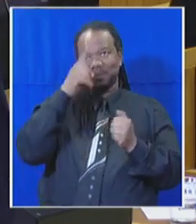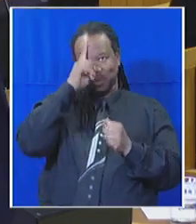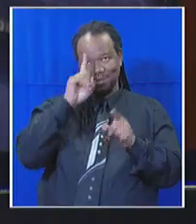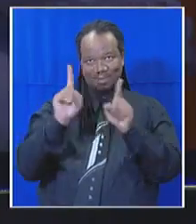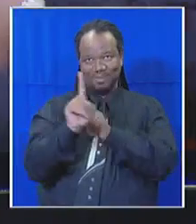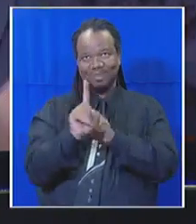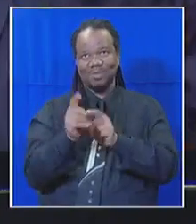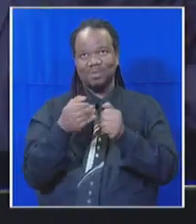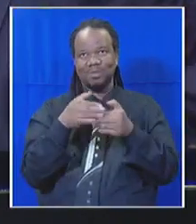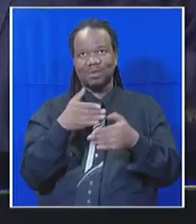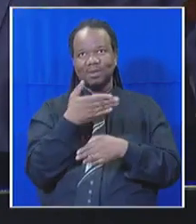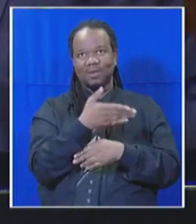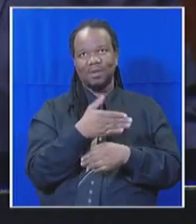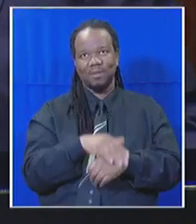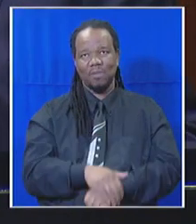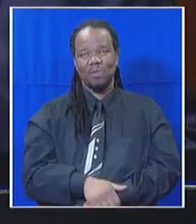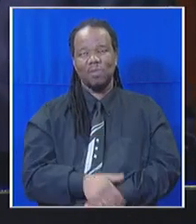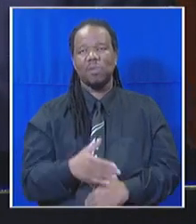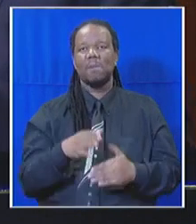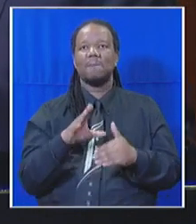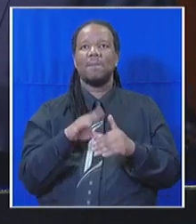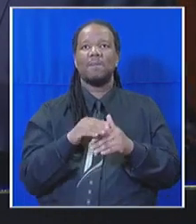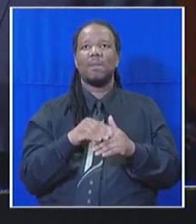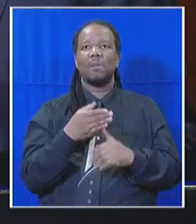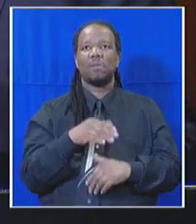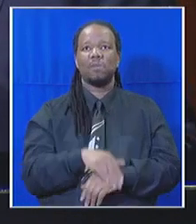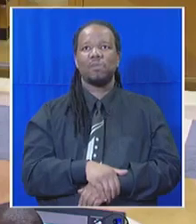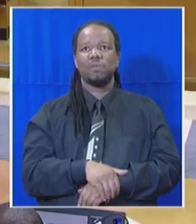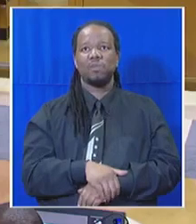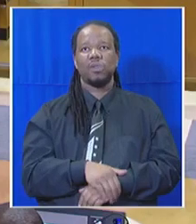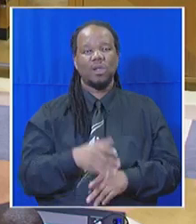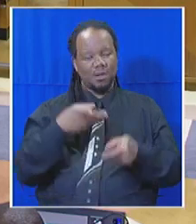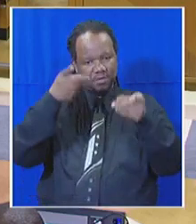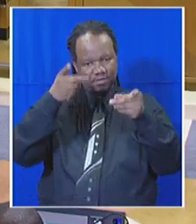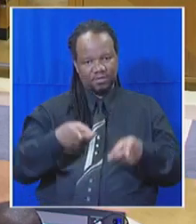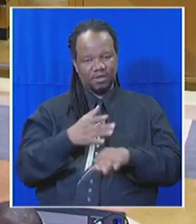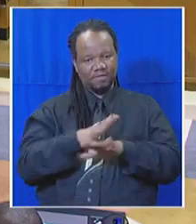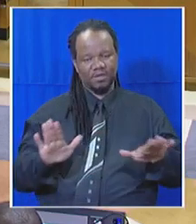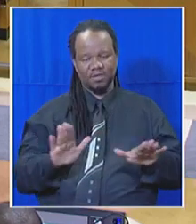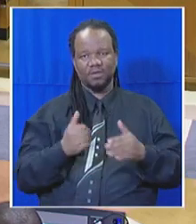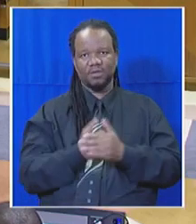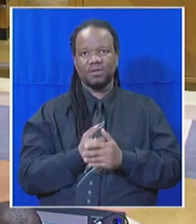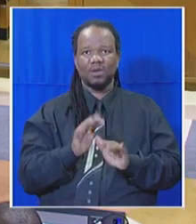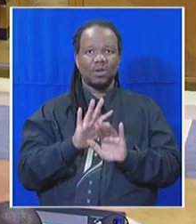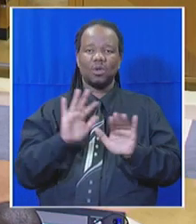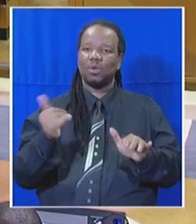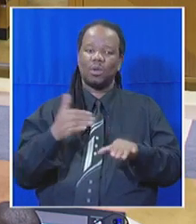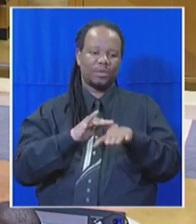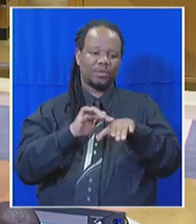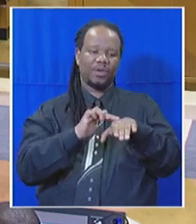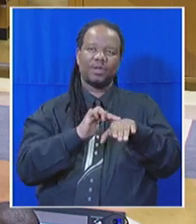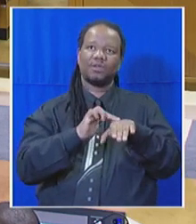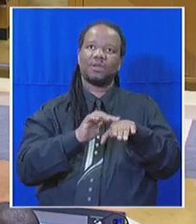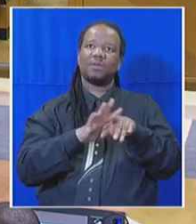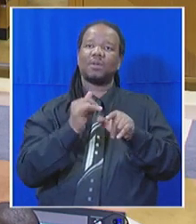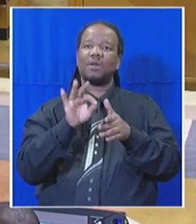here. Go ahead, Honorable Member. Deputy Speaker, I have made a decision, sir. it's got nothing to do with race. It's about winning